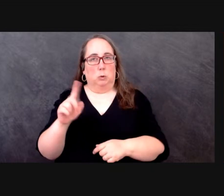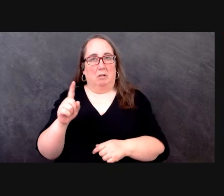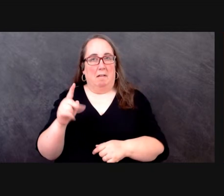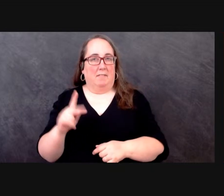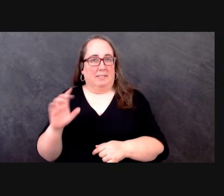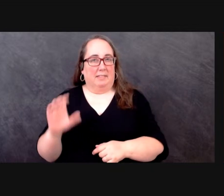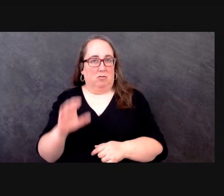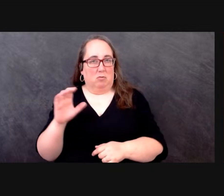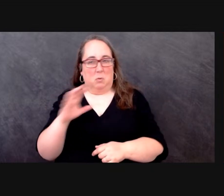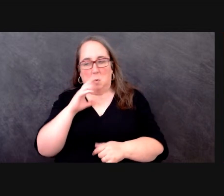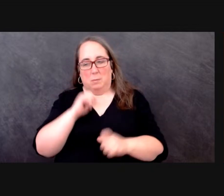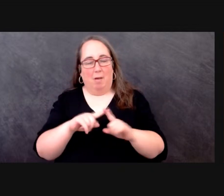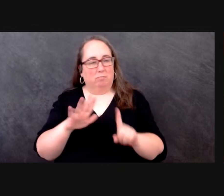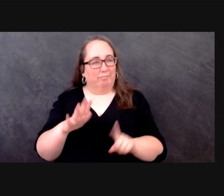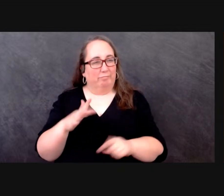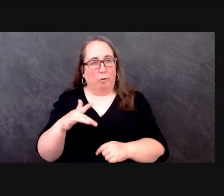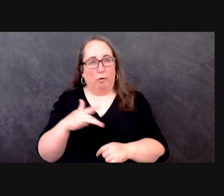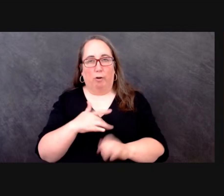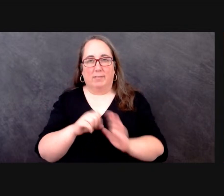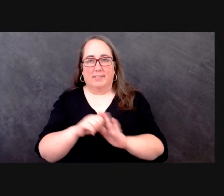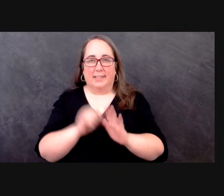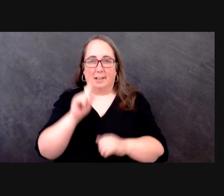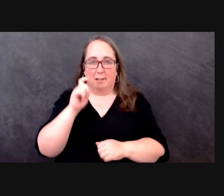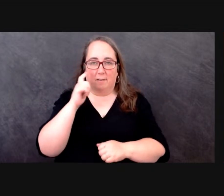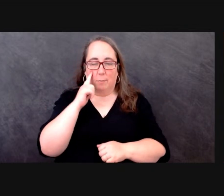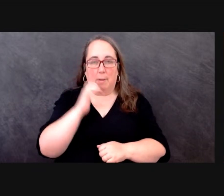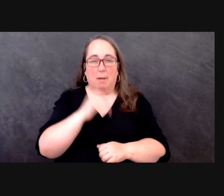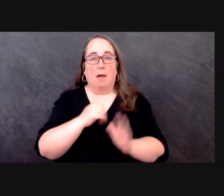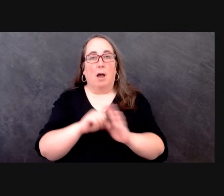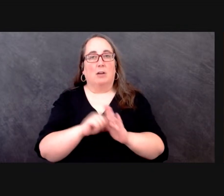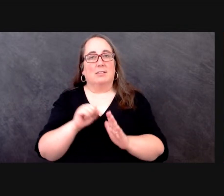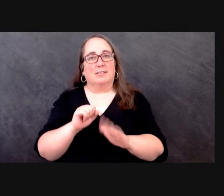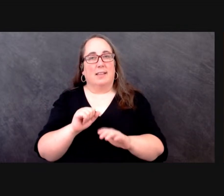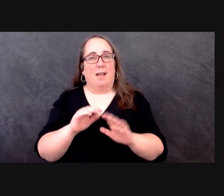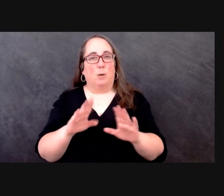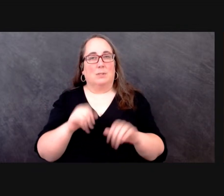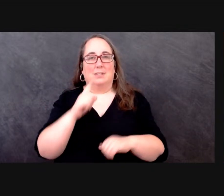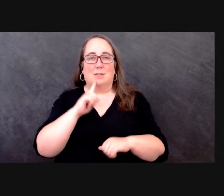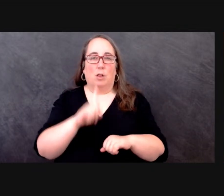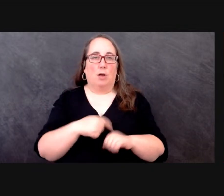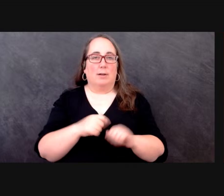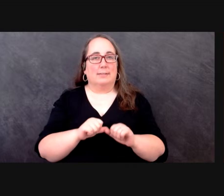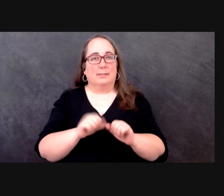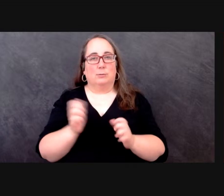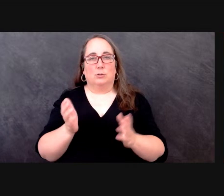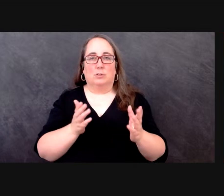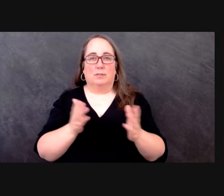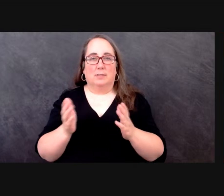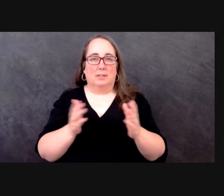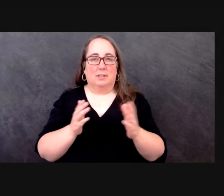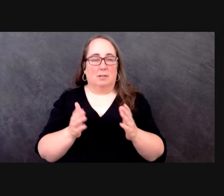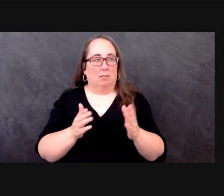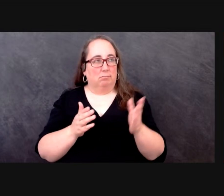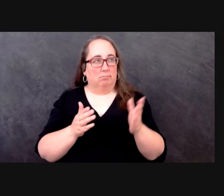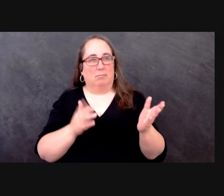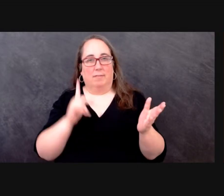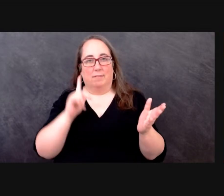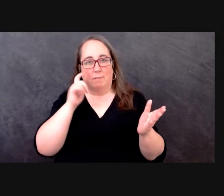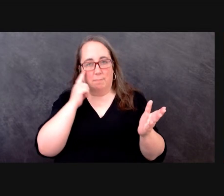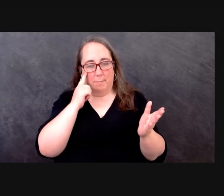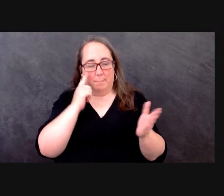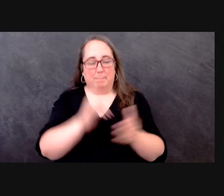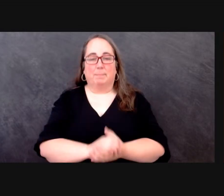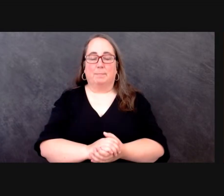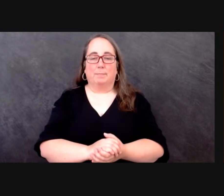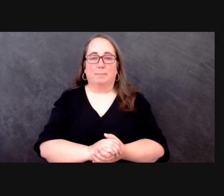of state government. Our State House is the country's longest continuously serving seat of government.